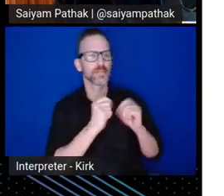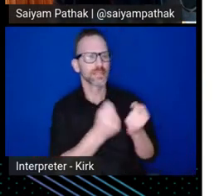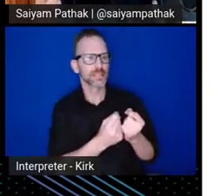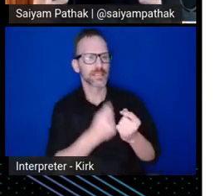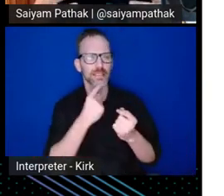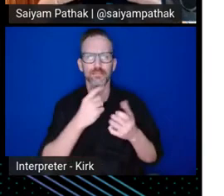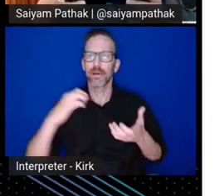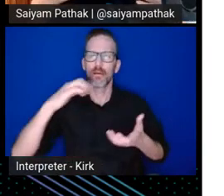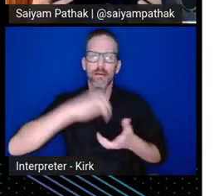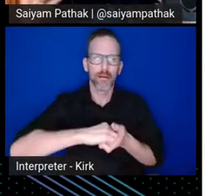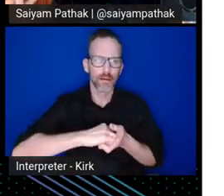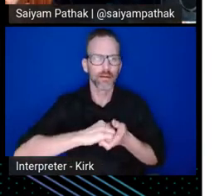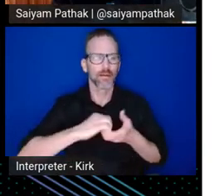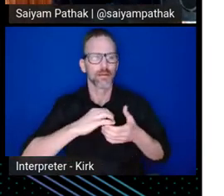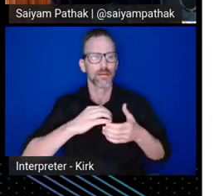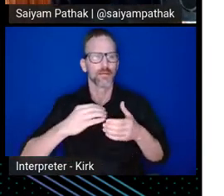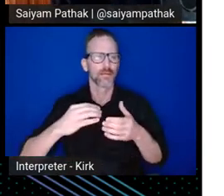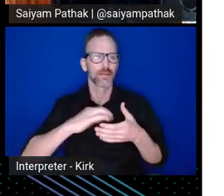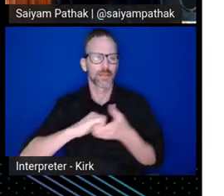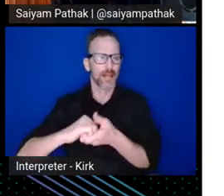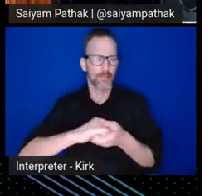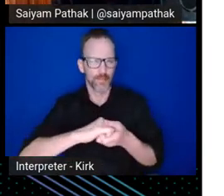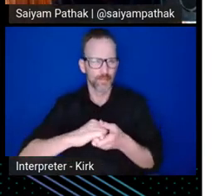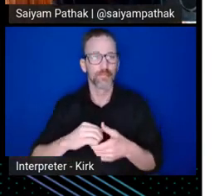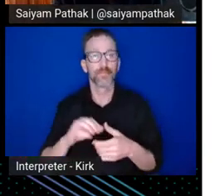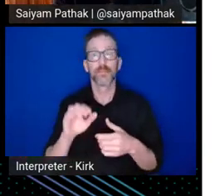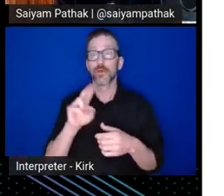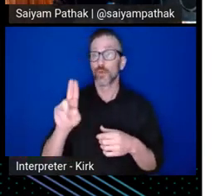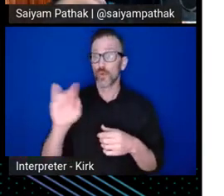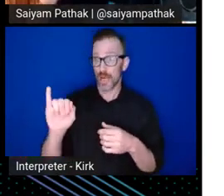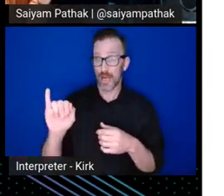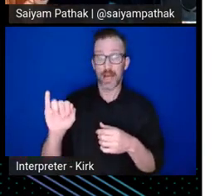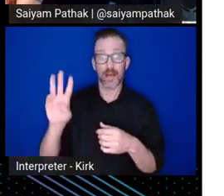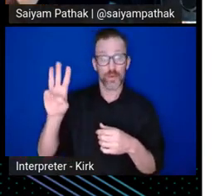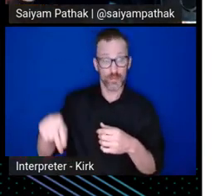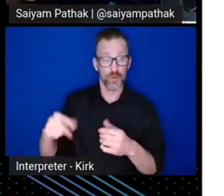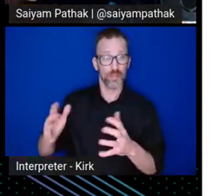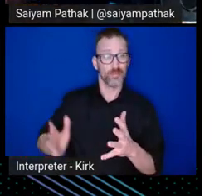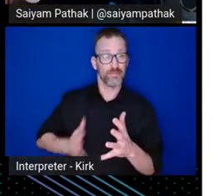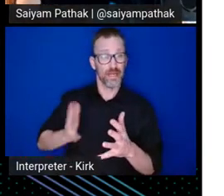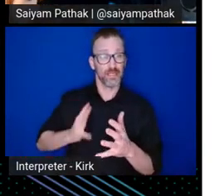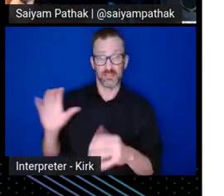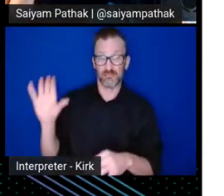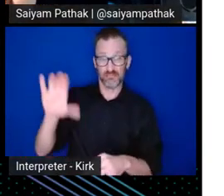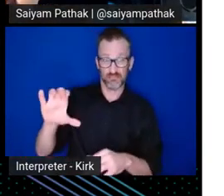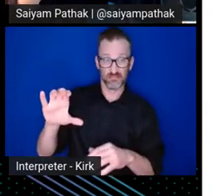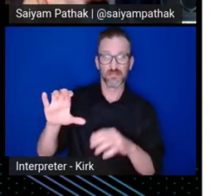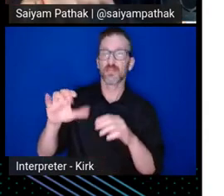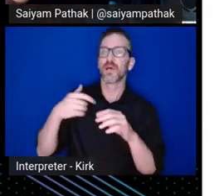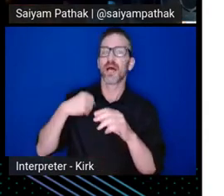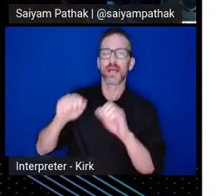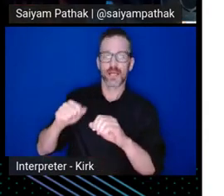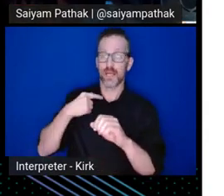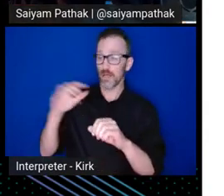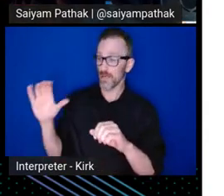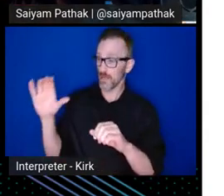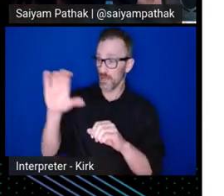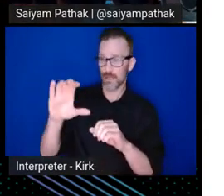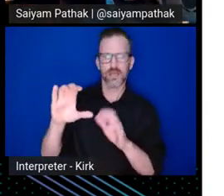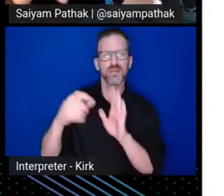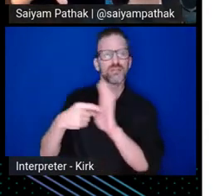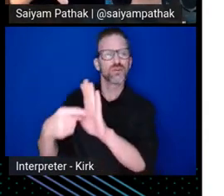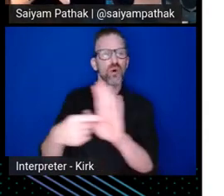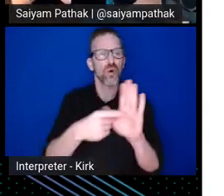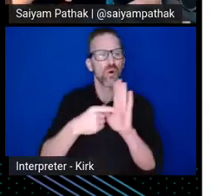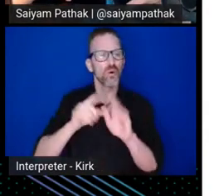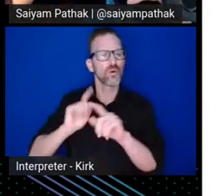Teams collaboration, like you have a very fancy UI of Waypoint, and you can access that Waypoint. You can share across the teams the